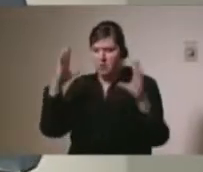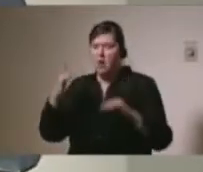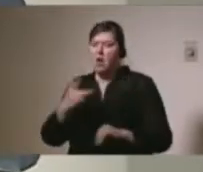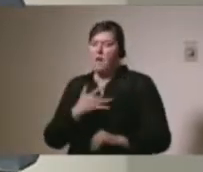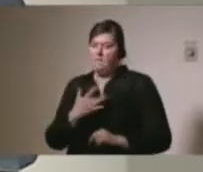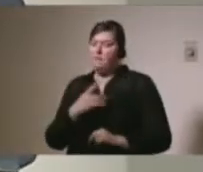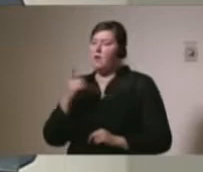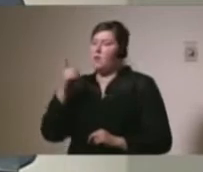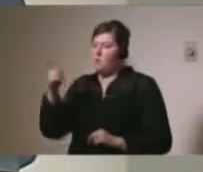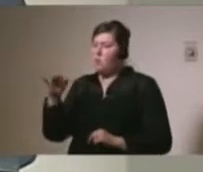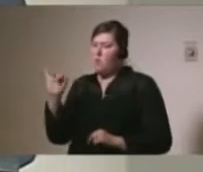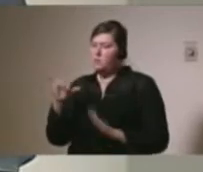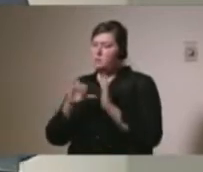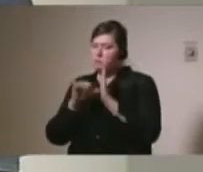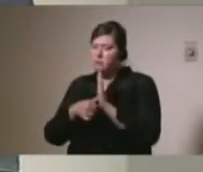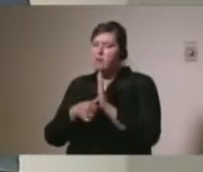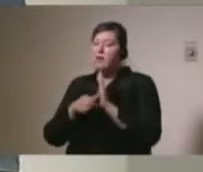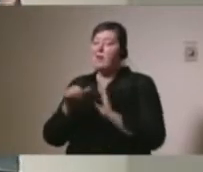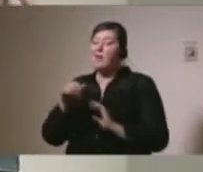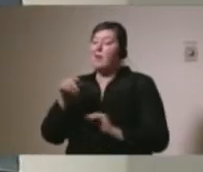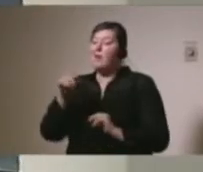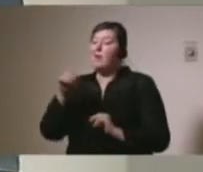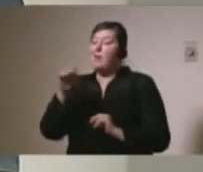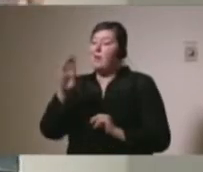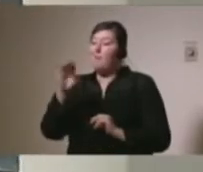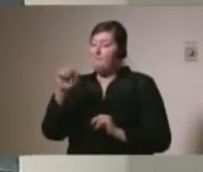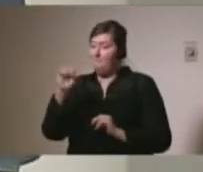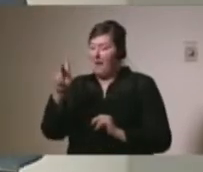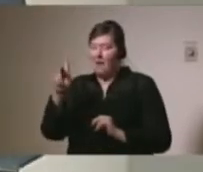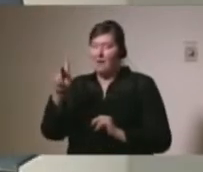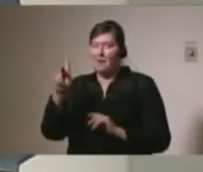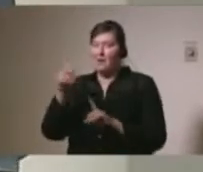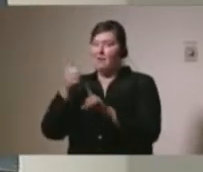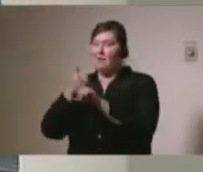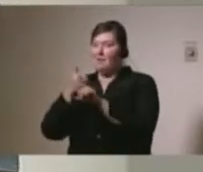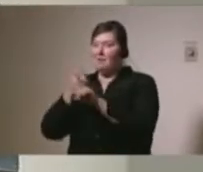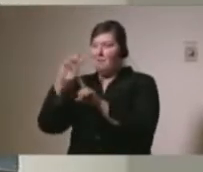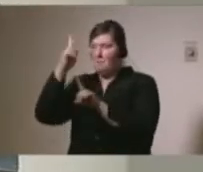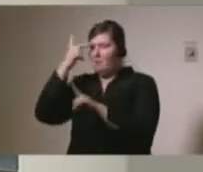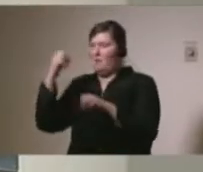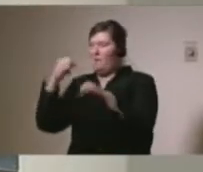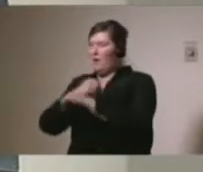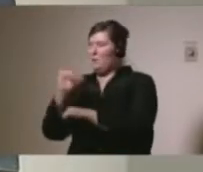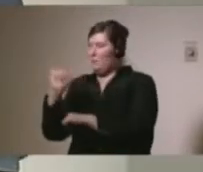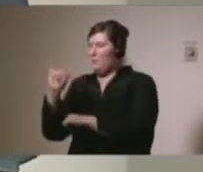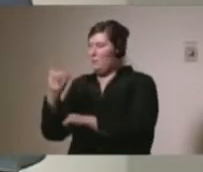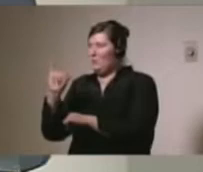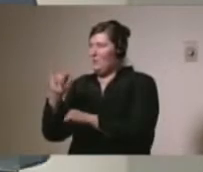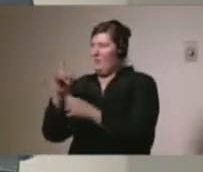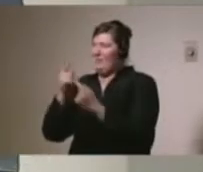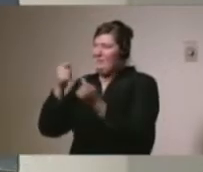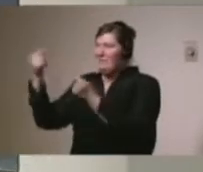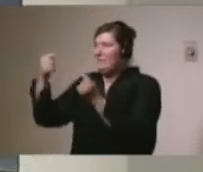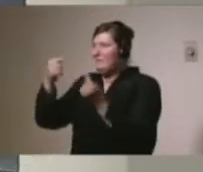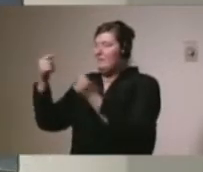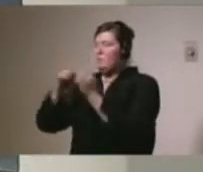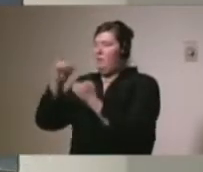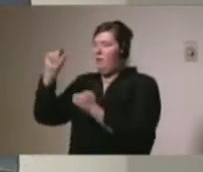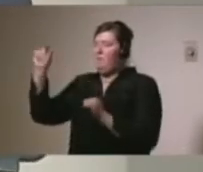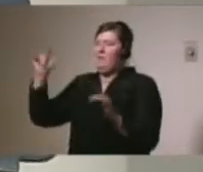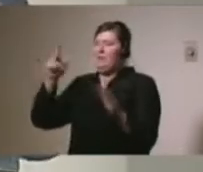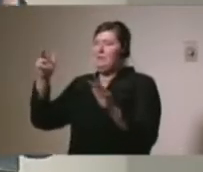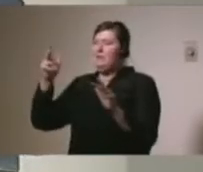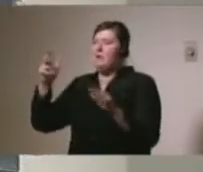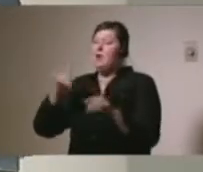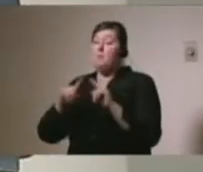a political fight, but you're talking about this political environment we're in, and we can compare what